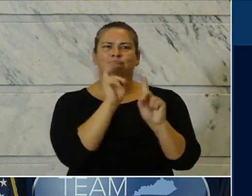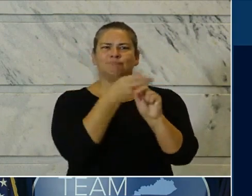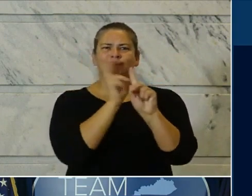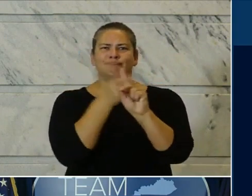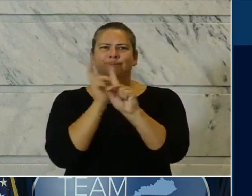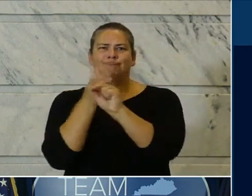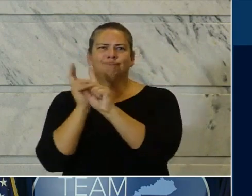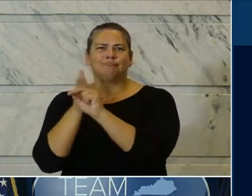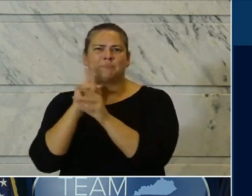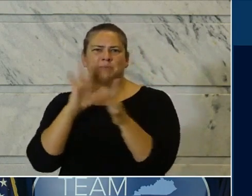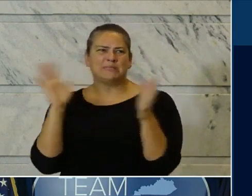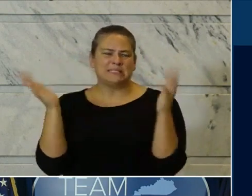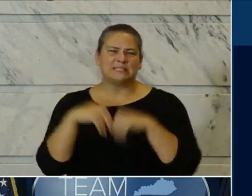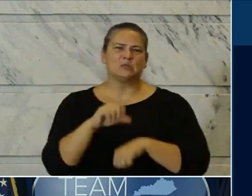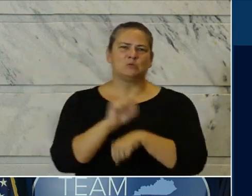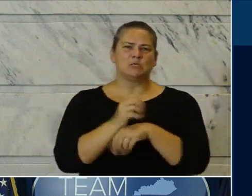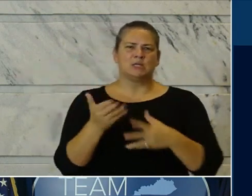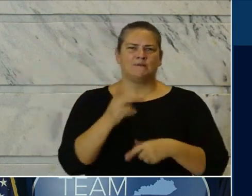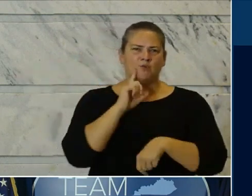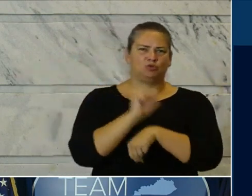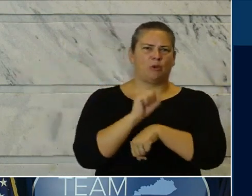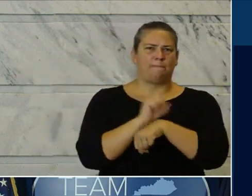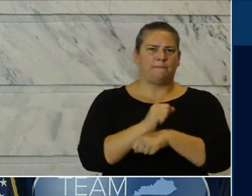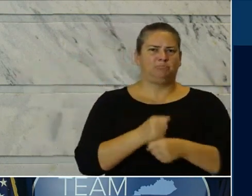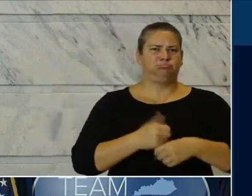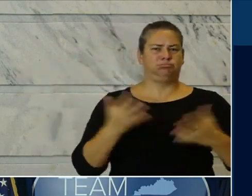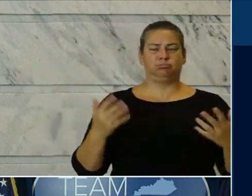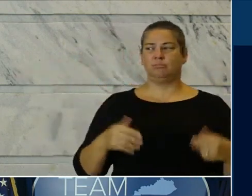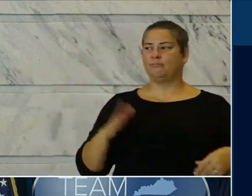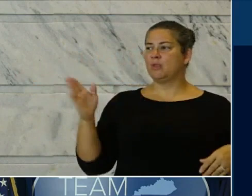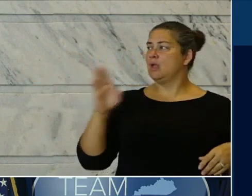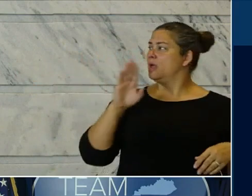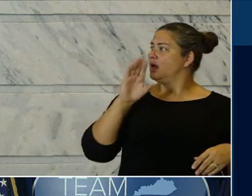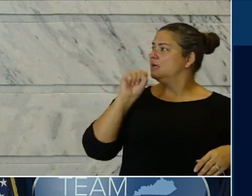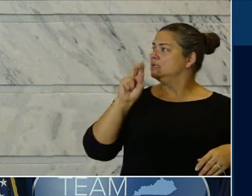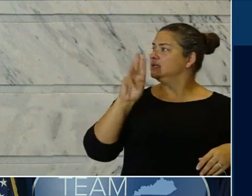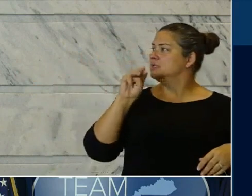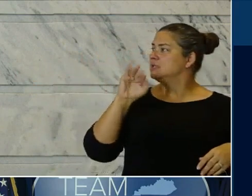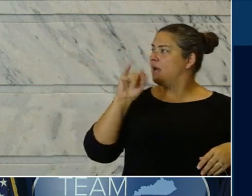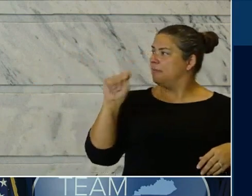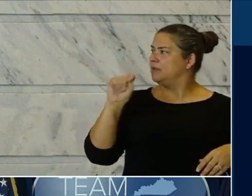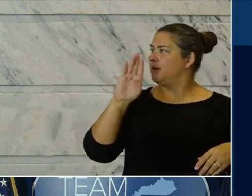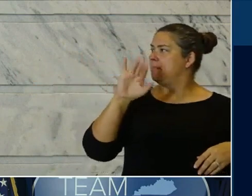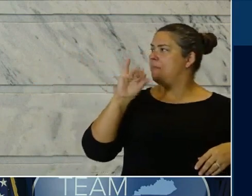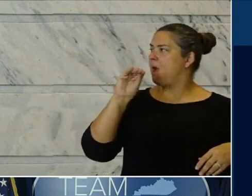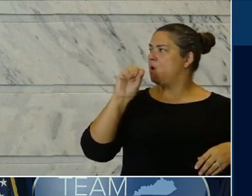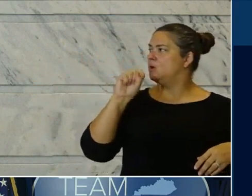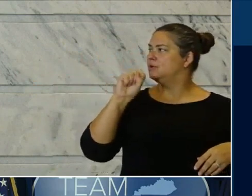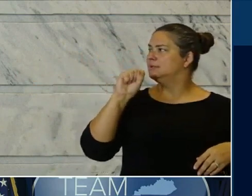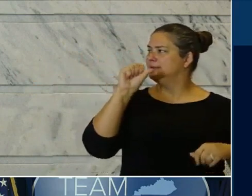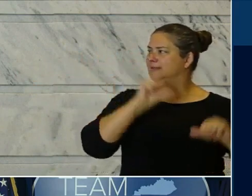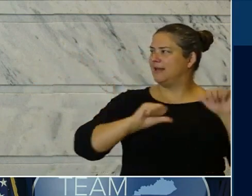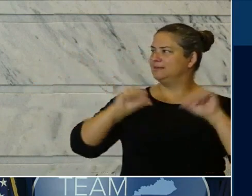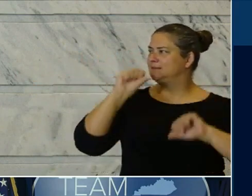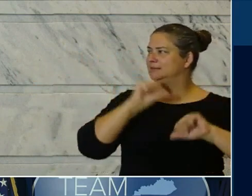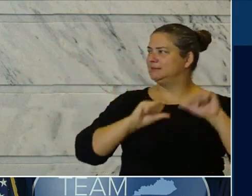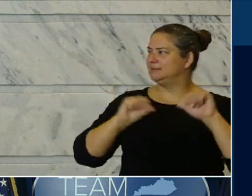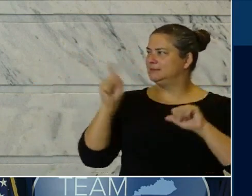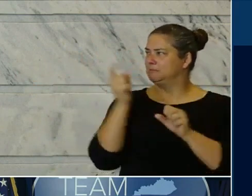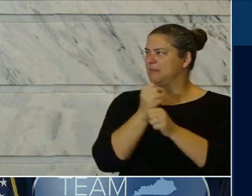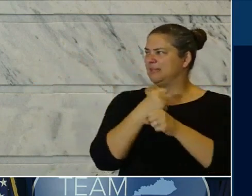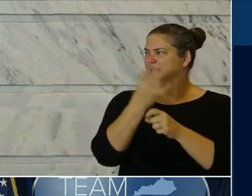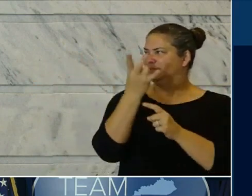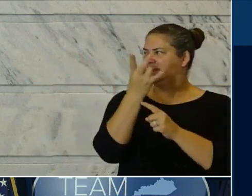Summit Biosciences for receiving final approval earlier this year from the Kentucky Economic Development Finance